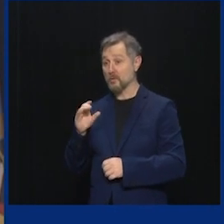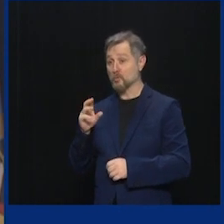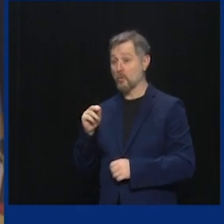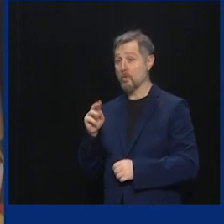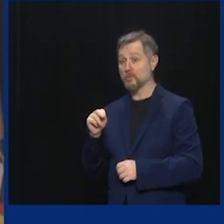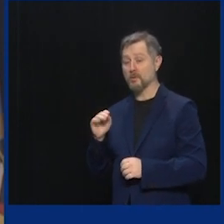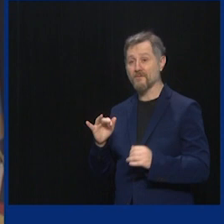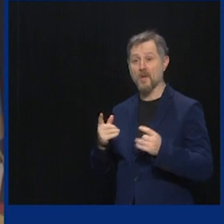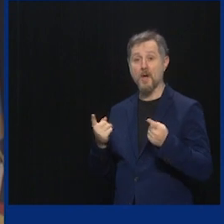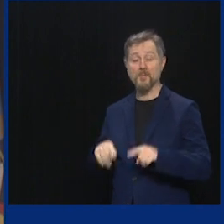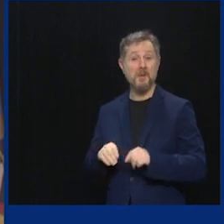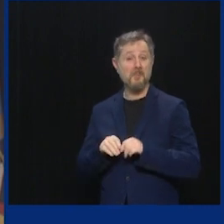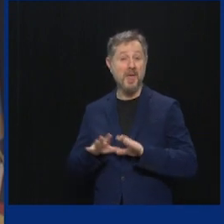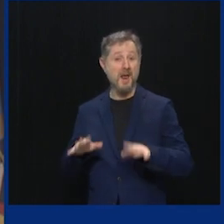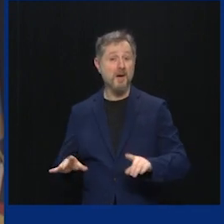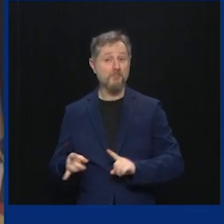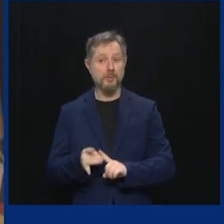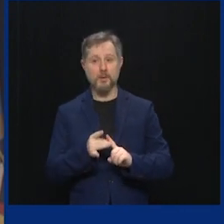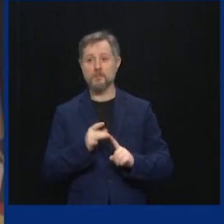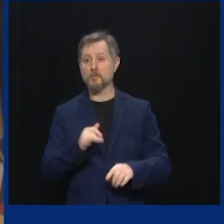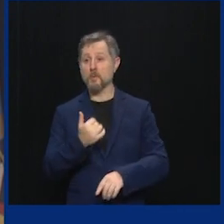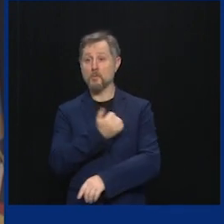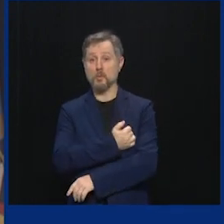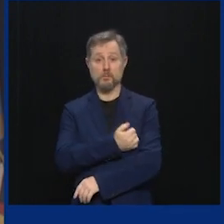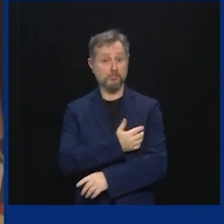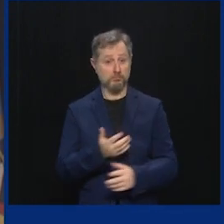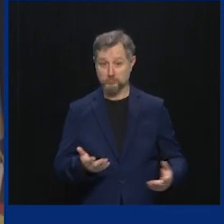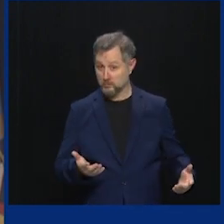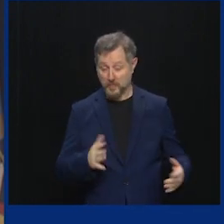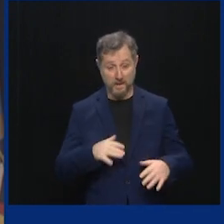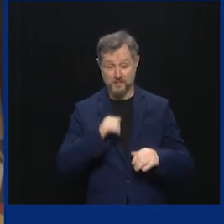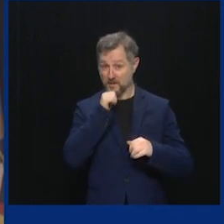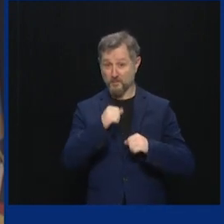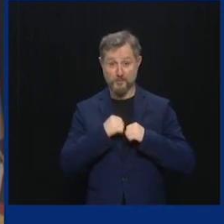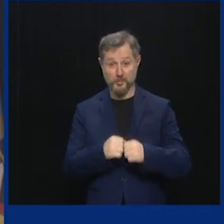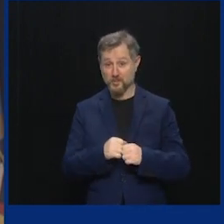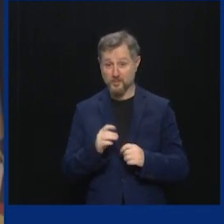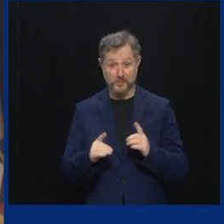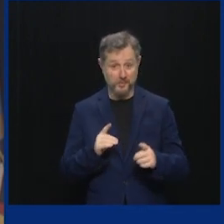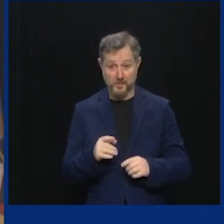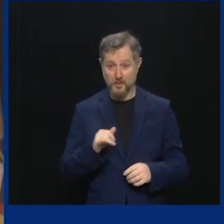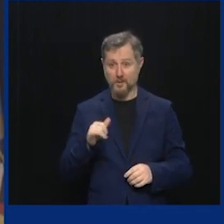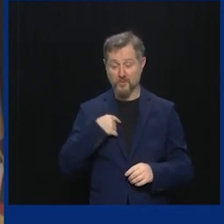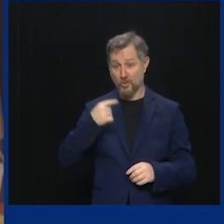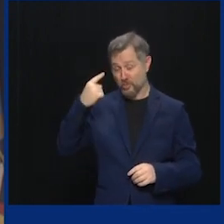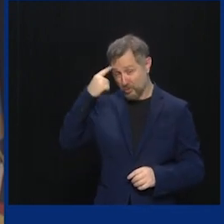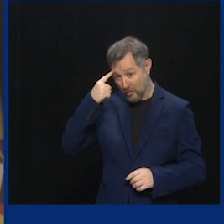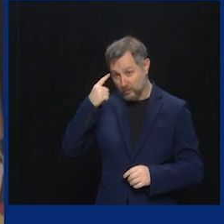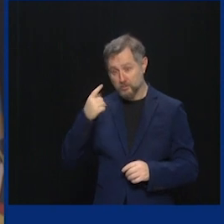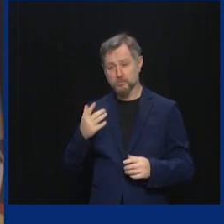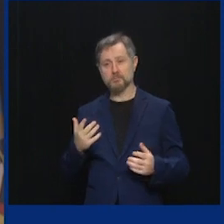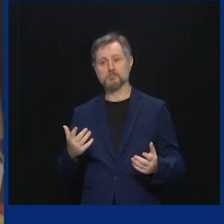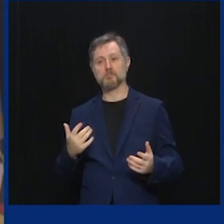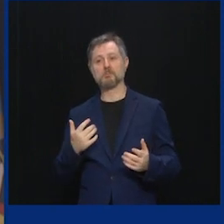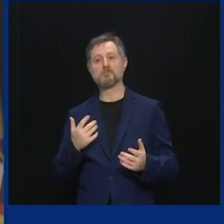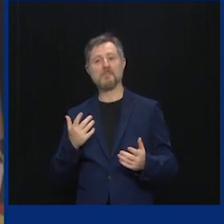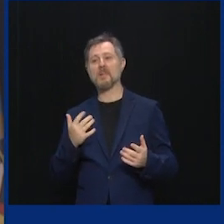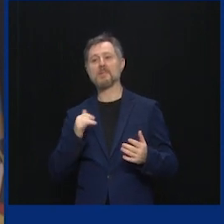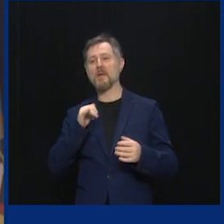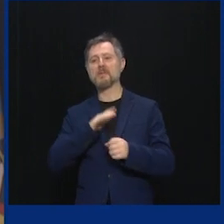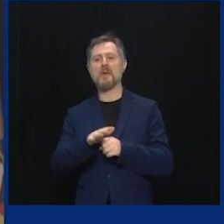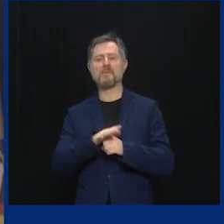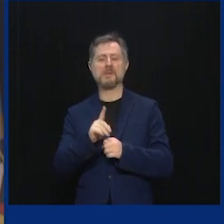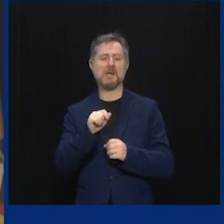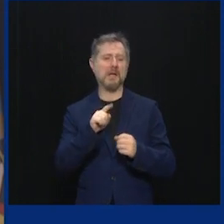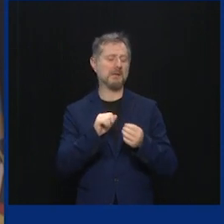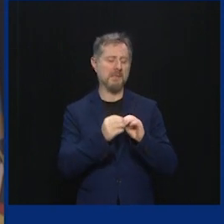the vaccination and the boosters don't fight it as much as we hope that it will, and we just don't have enough data right now, then